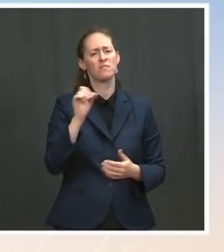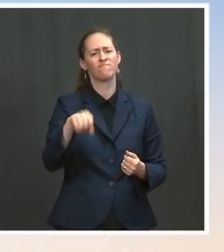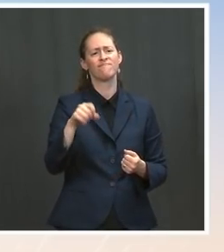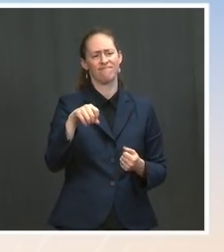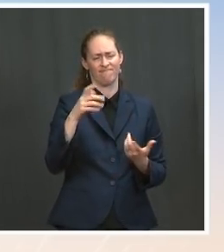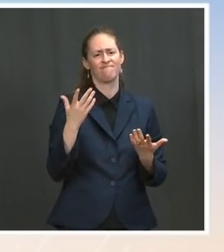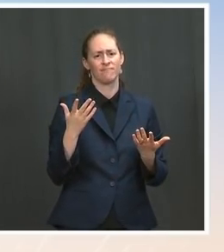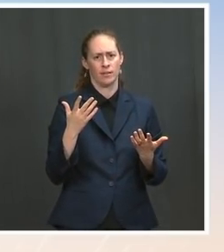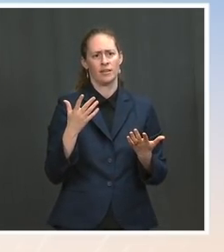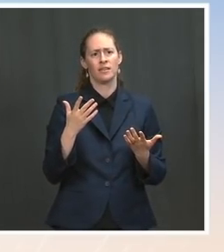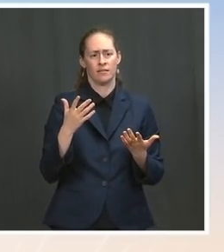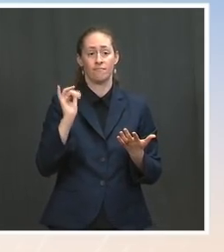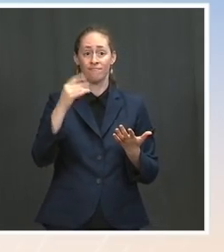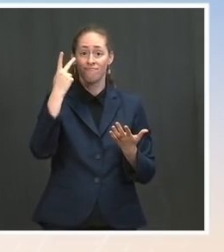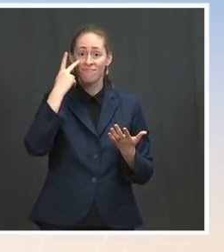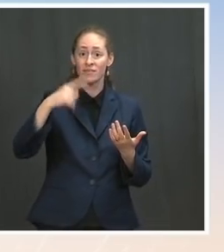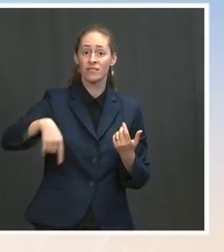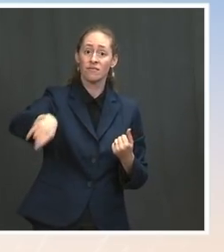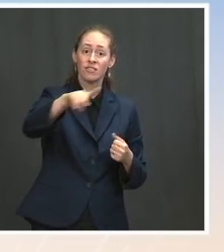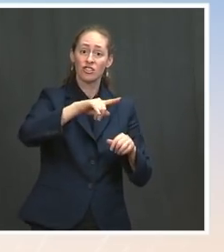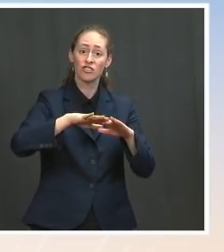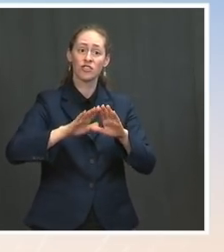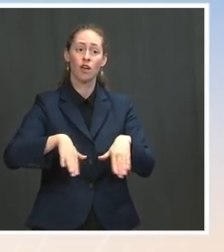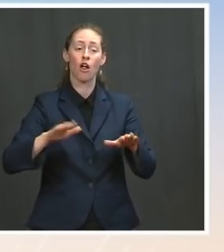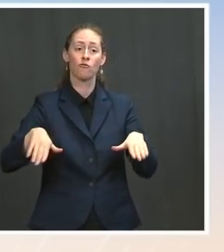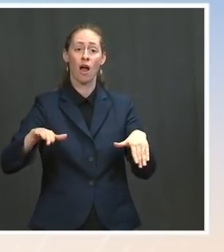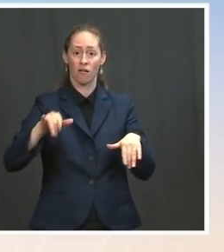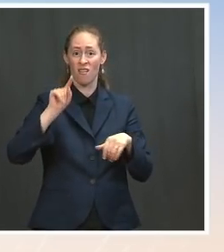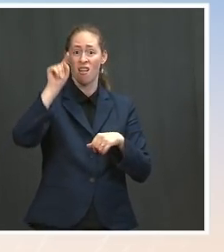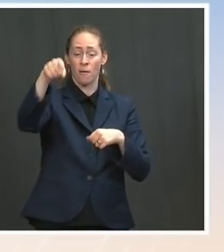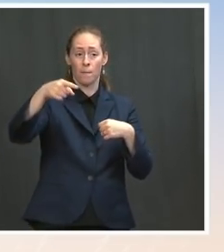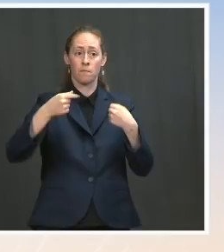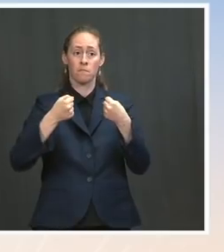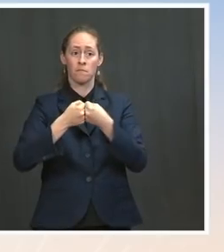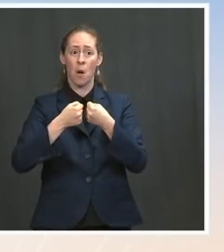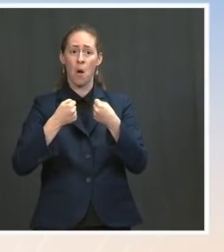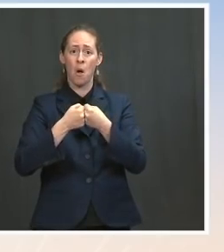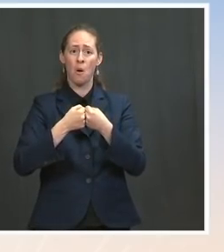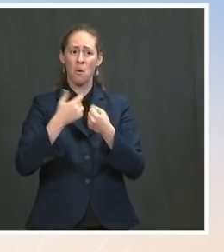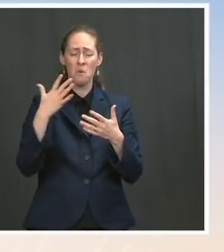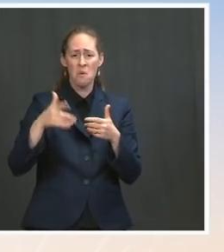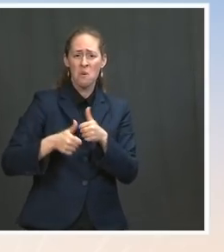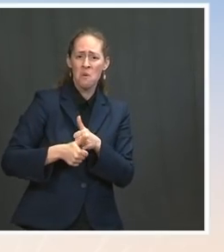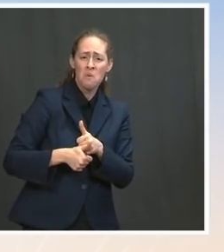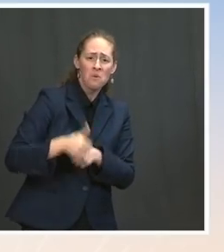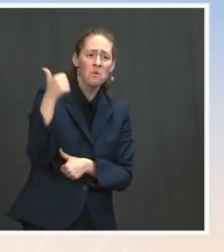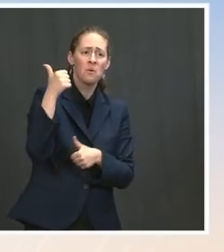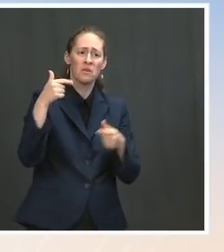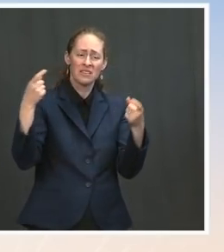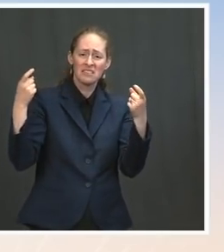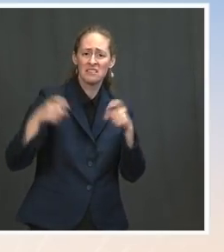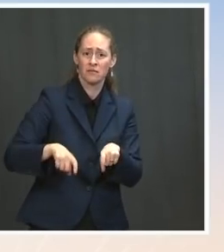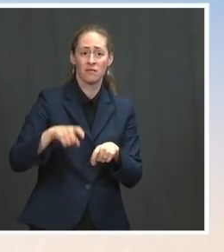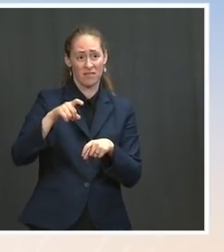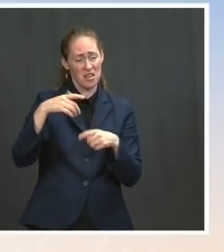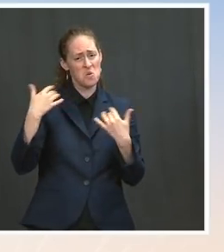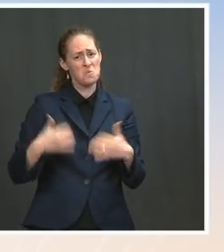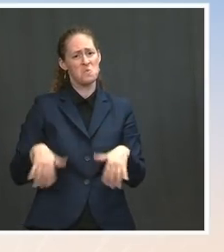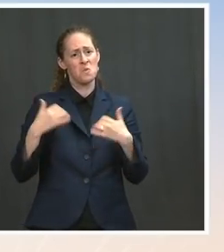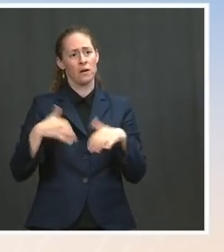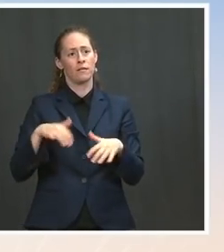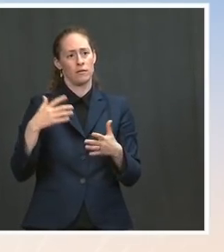United States puts ourselves and others at risk. That's why we've relaunched certain efforts to build a more fair and orderly immigration